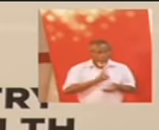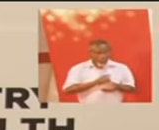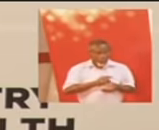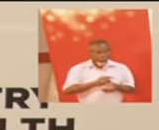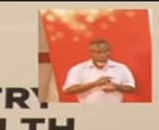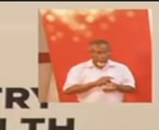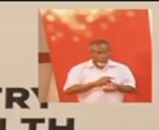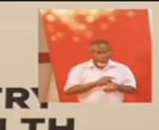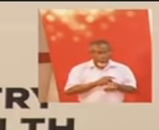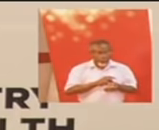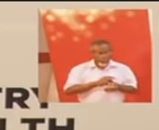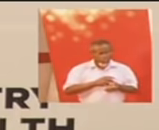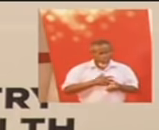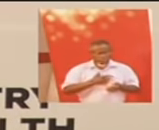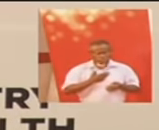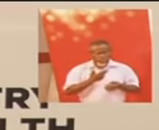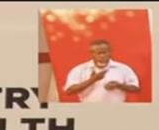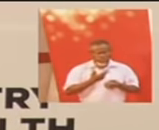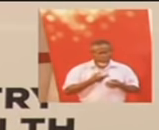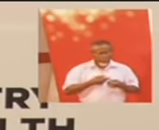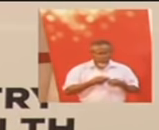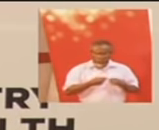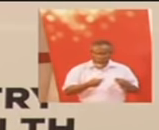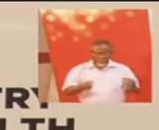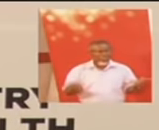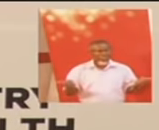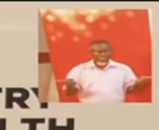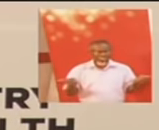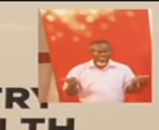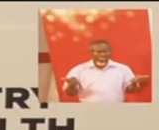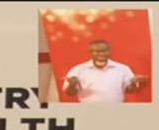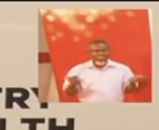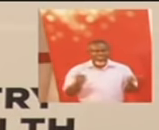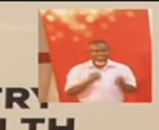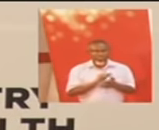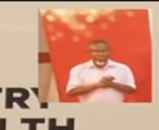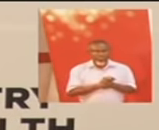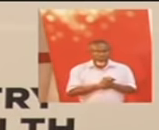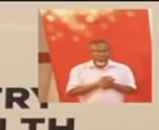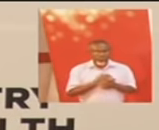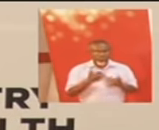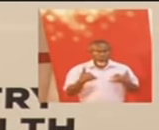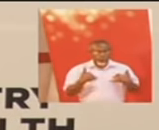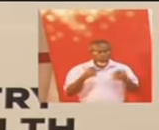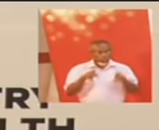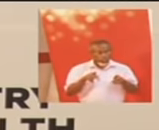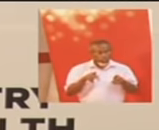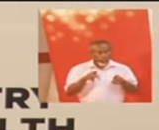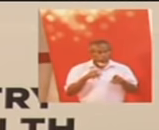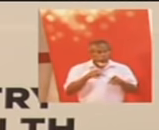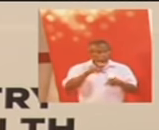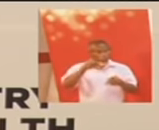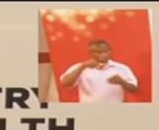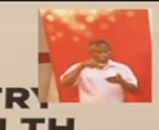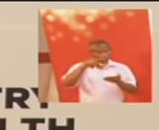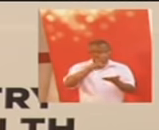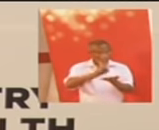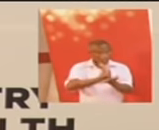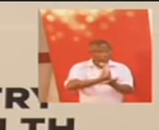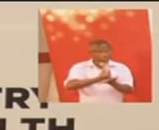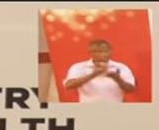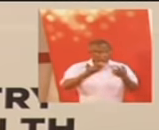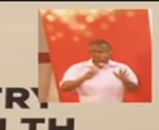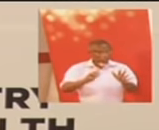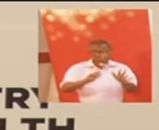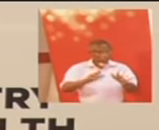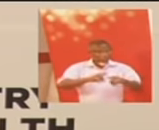or levels of clinicians. So in our system, what we have are interns who are graduated doctors who are going through a 1-year period